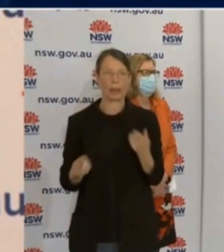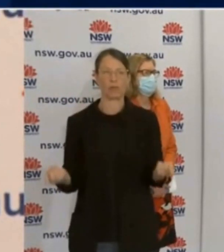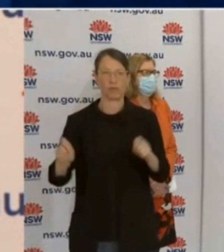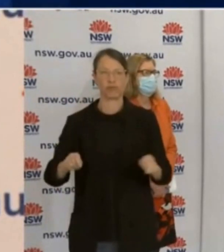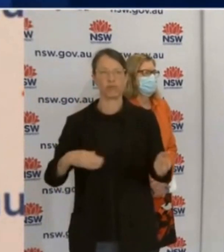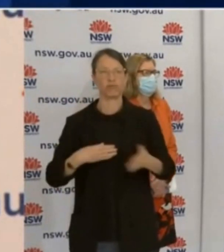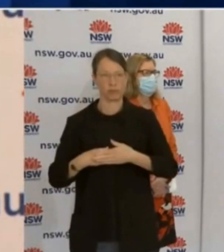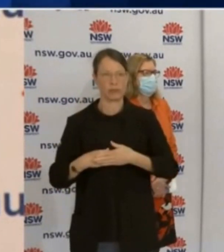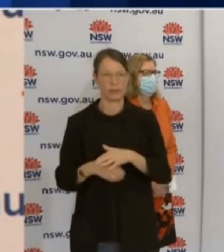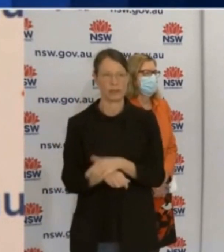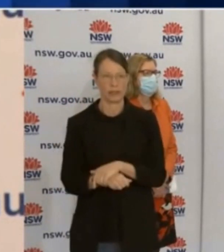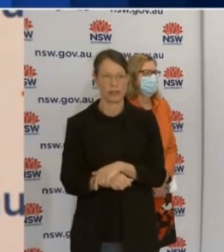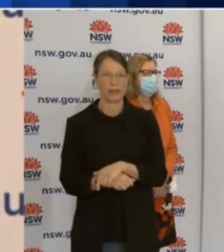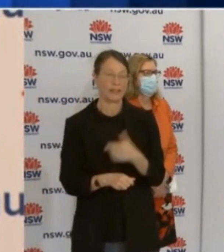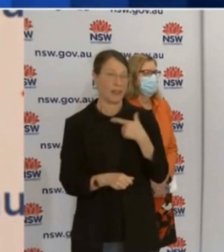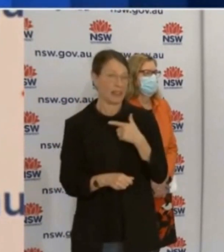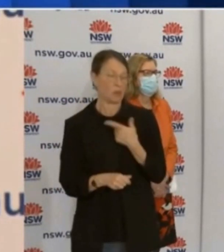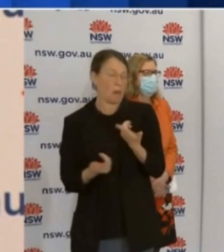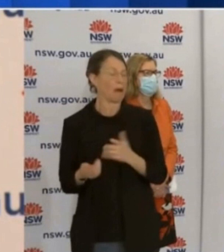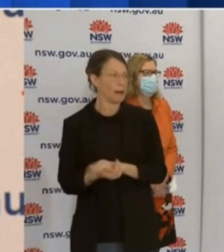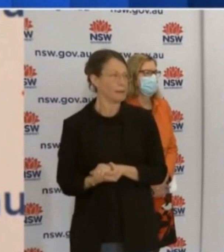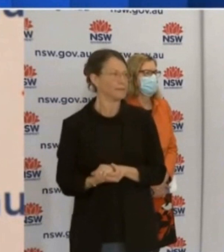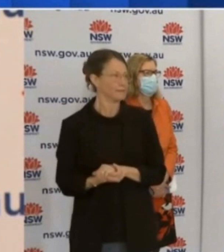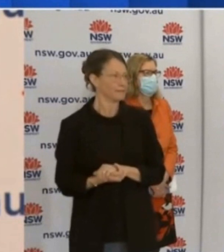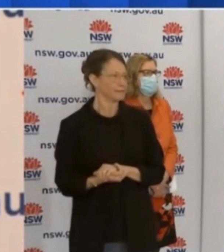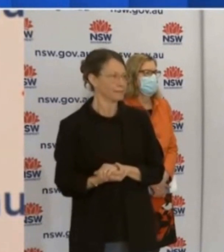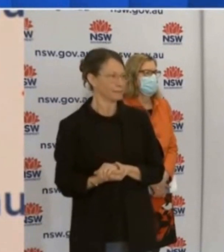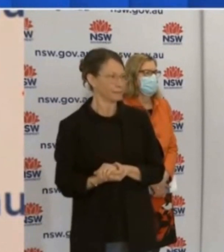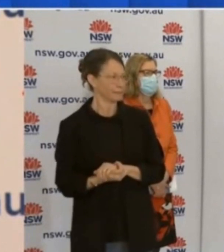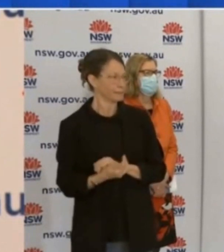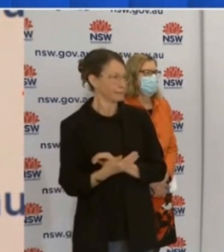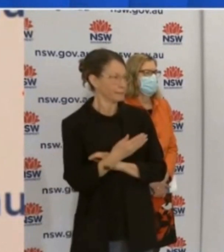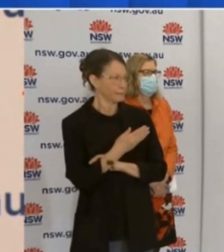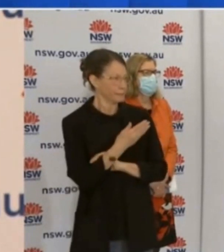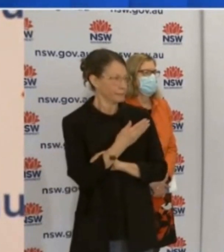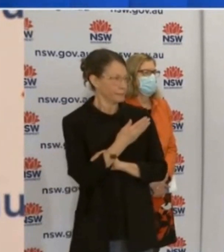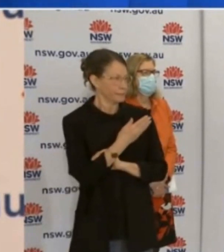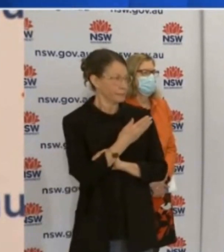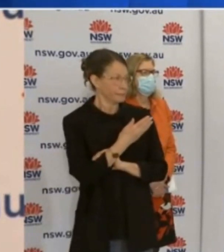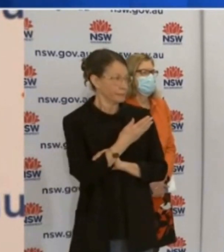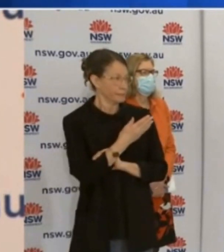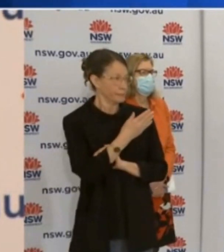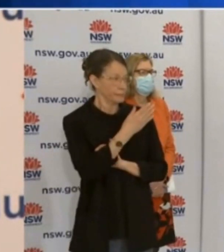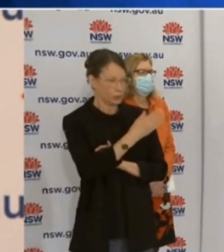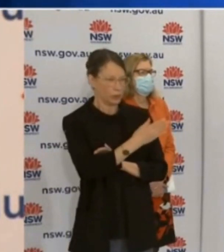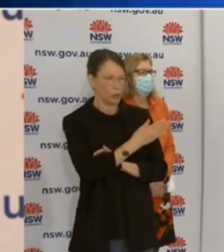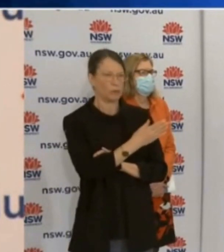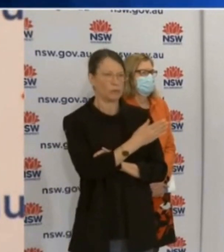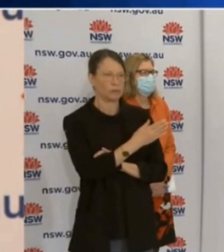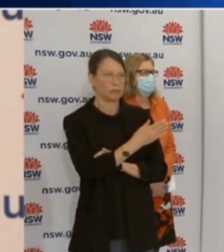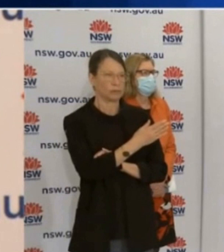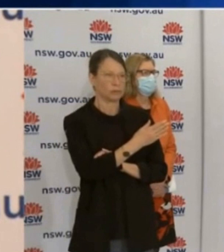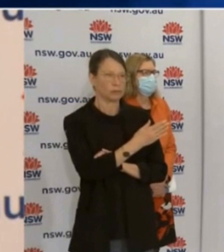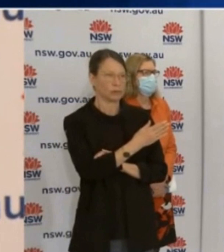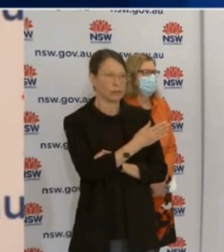think that explains it sufficiently, doesn't it, Sarah? Can I just finish with, and then we'll do,